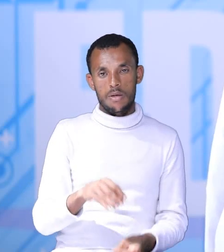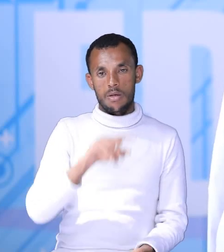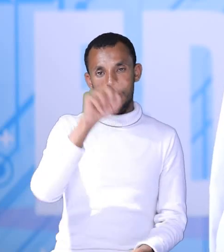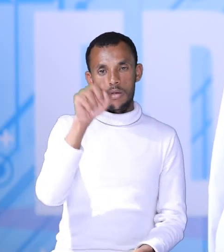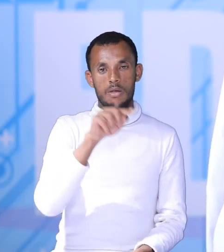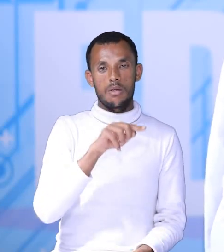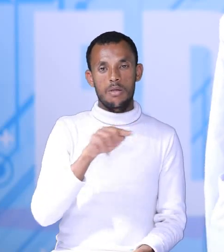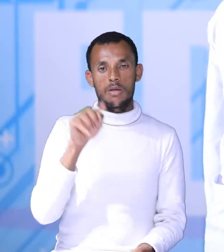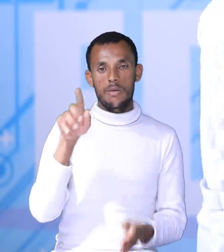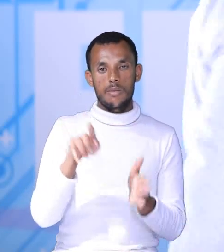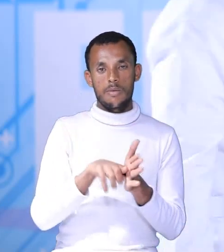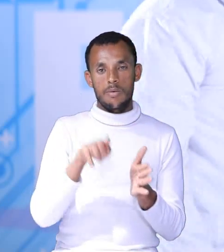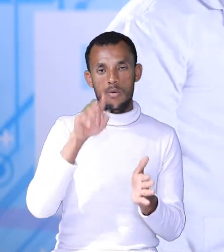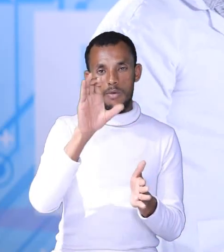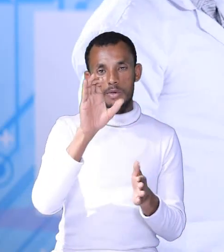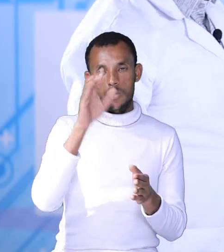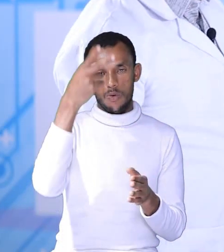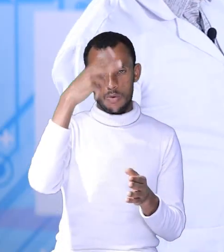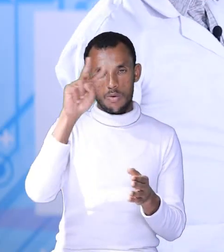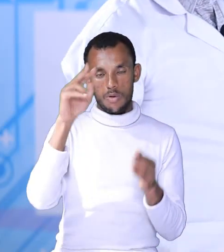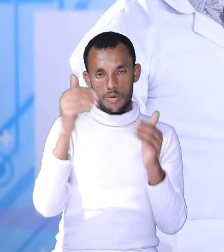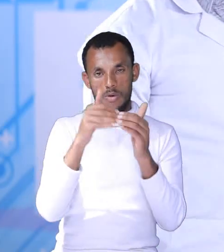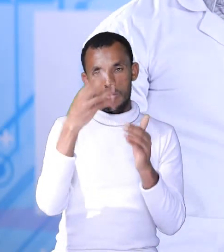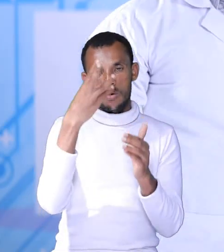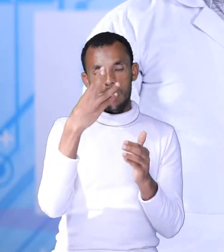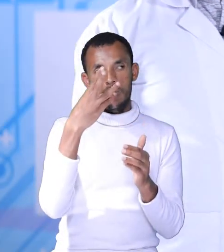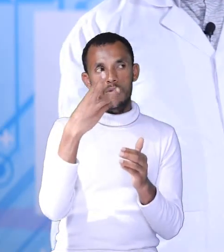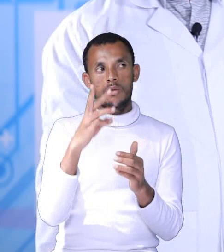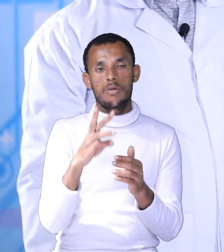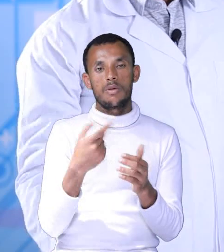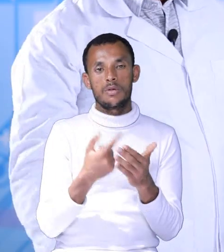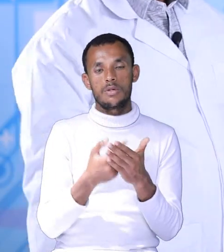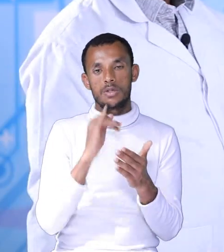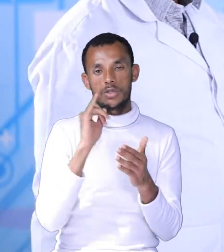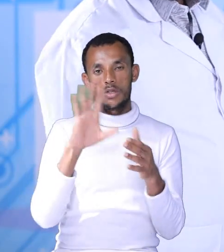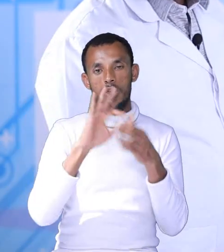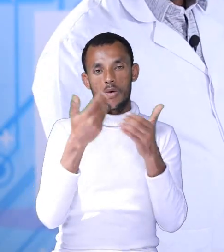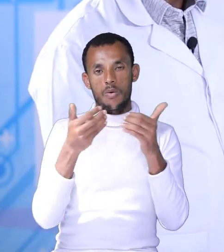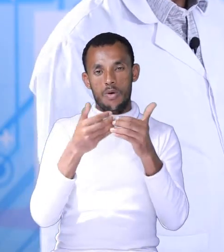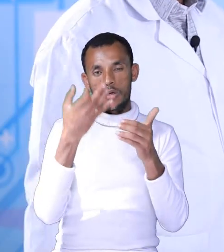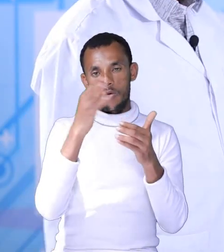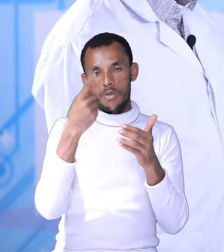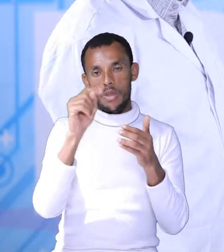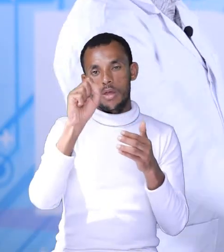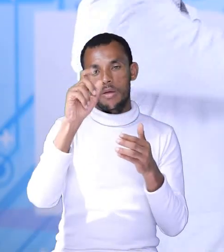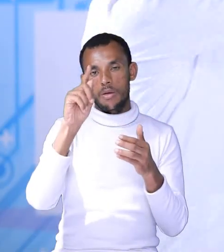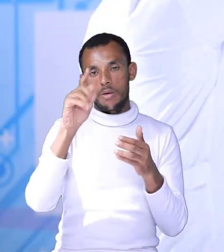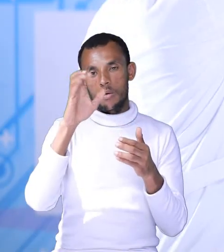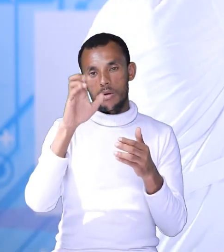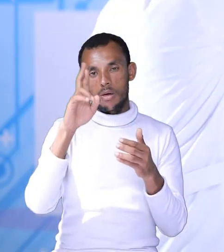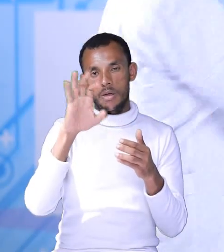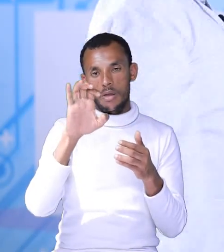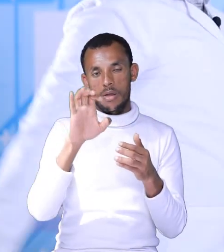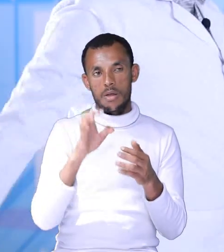z minus 3 the whole squared is equals to 16. So this will be the equation of the sphere.